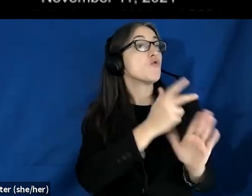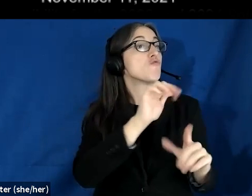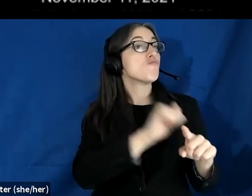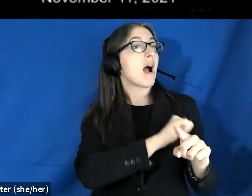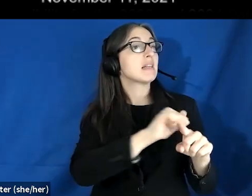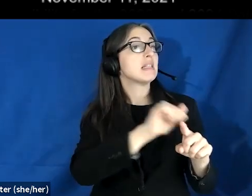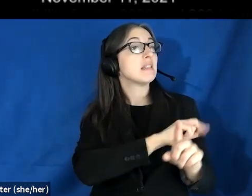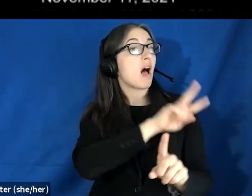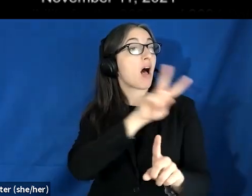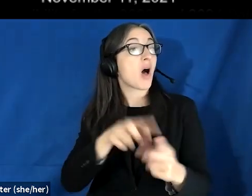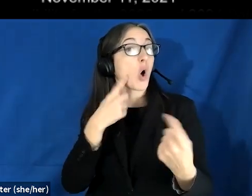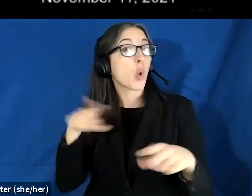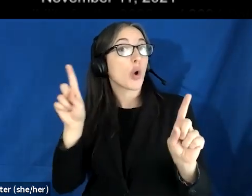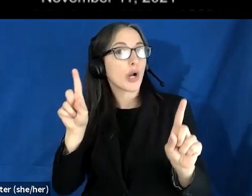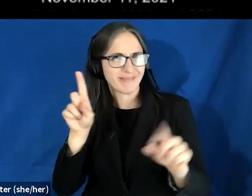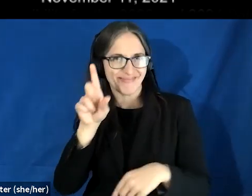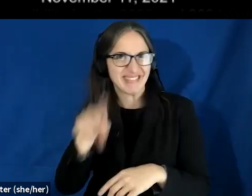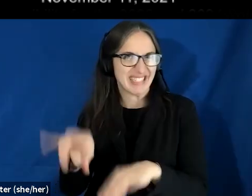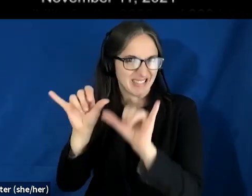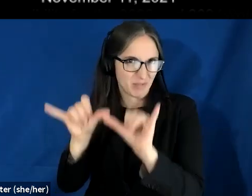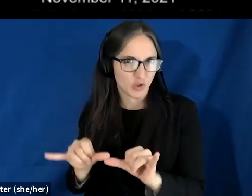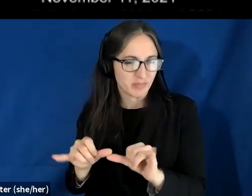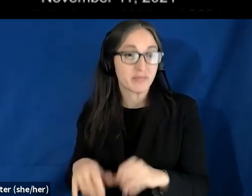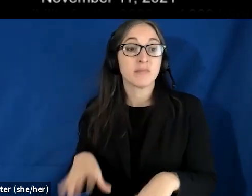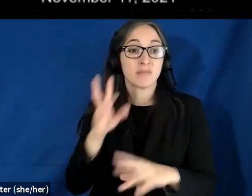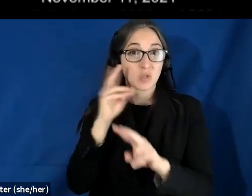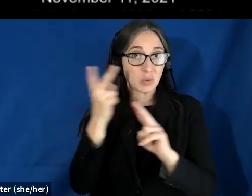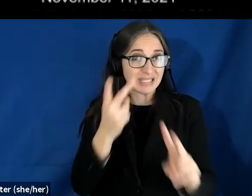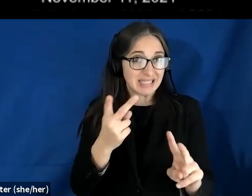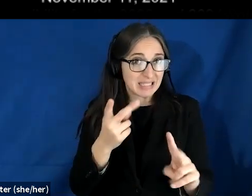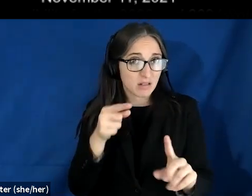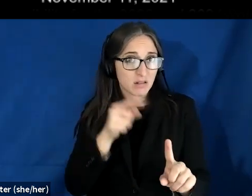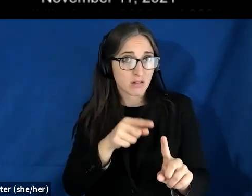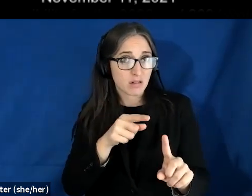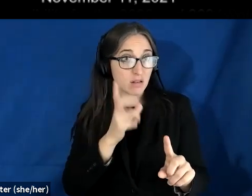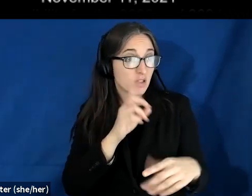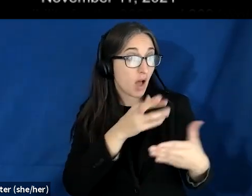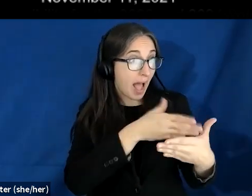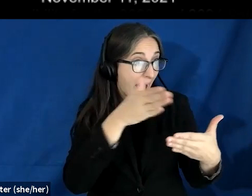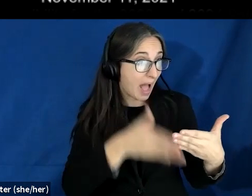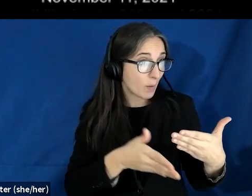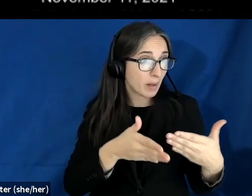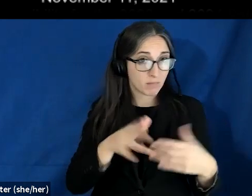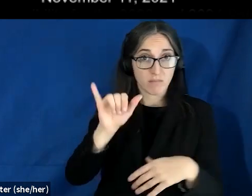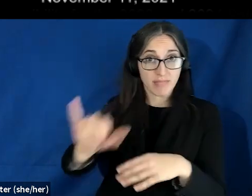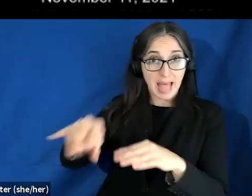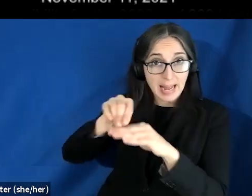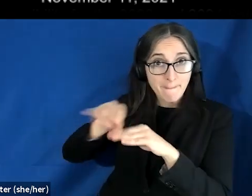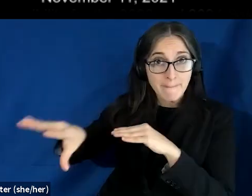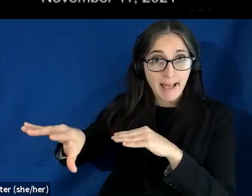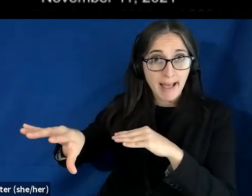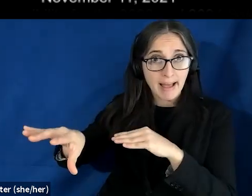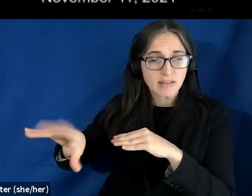look at the impact to determine how it's the impact, the outcomes suggest that you're making some headway in